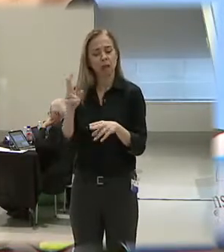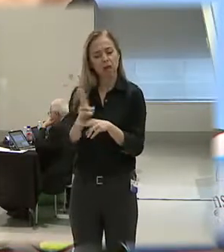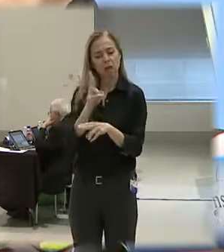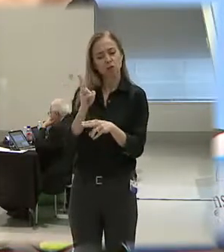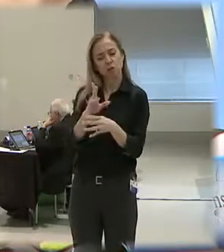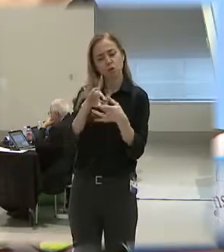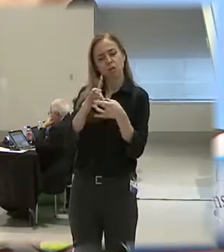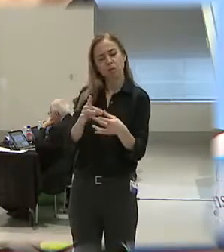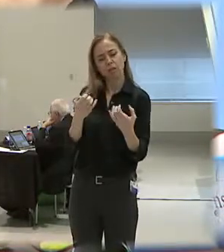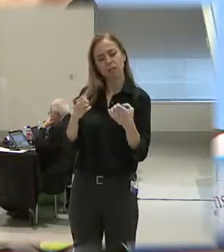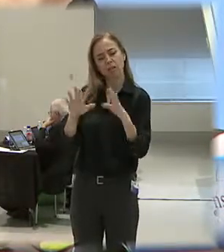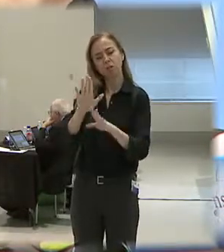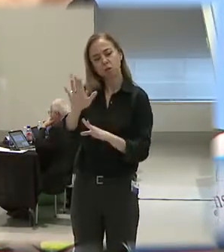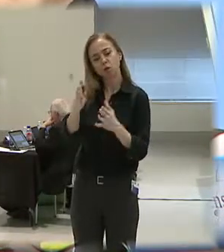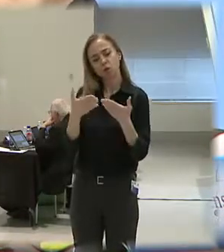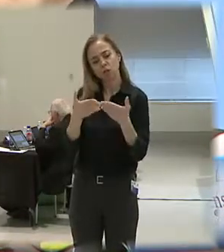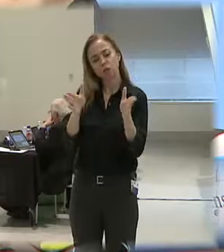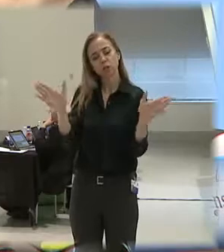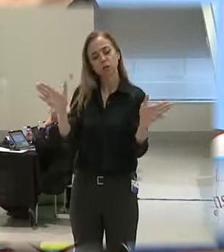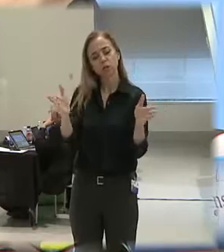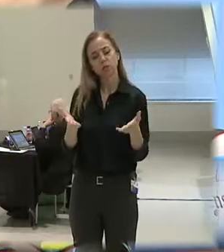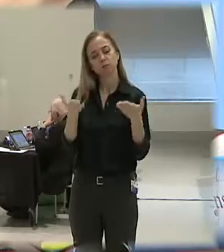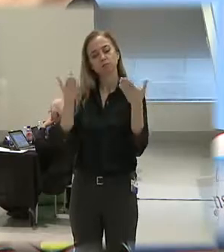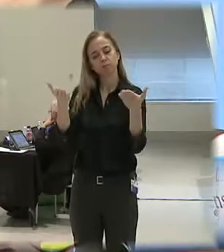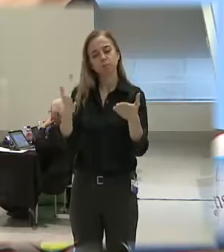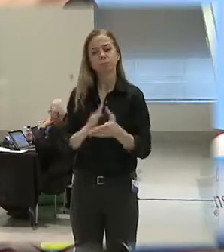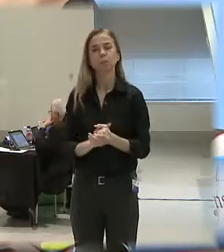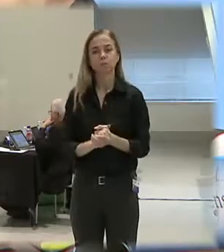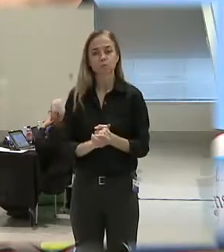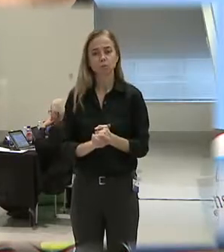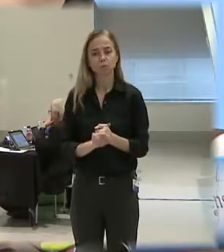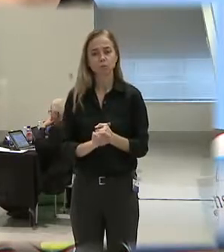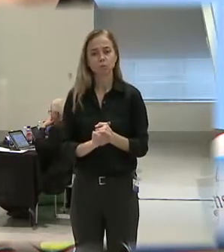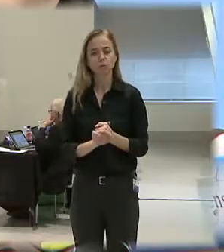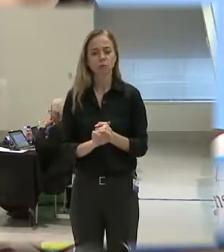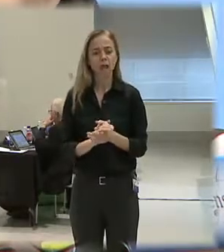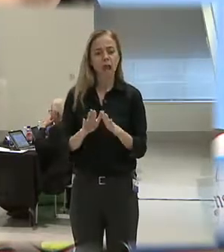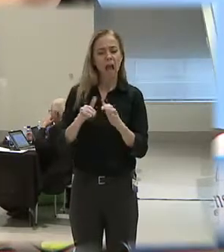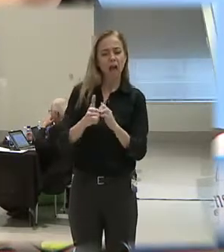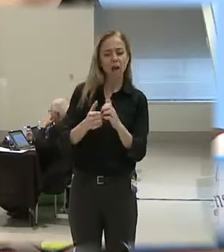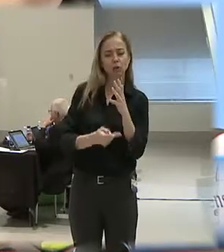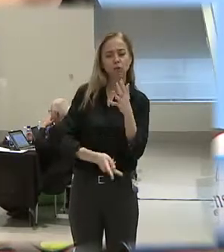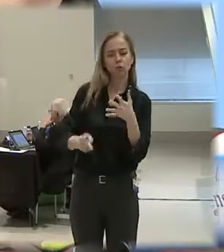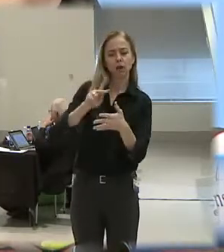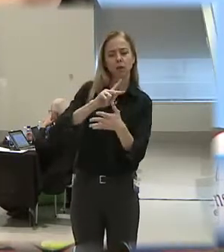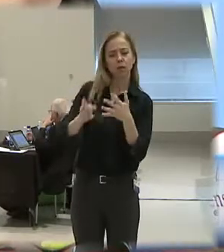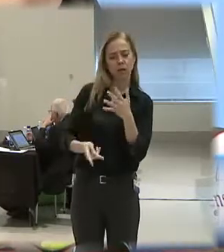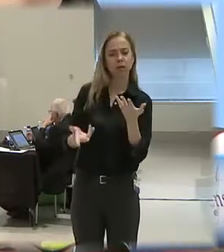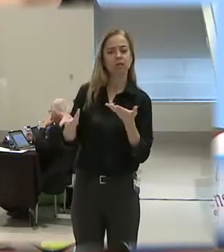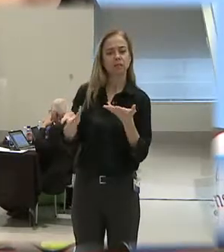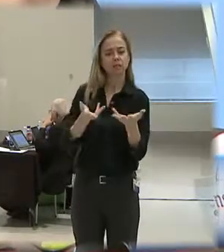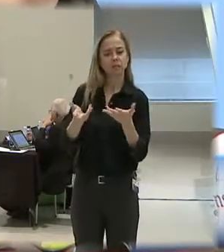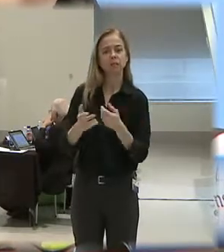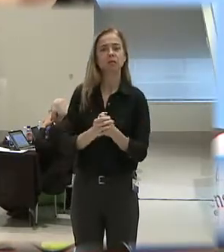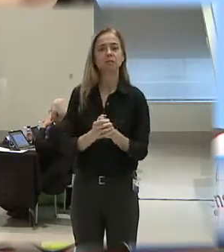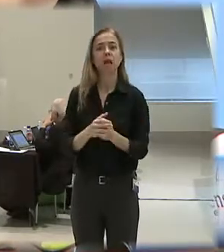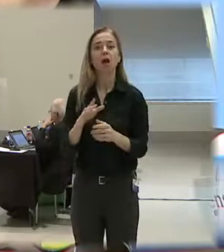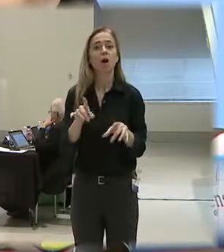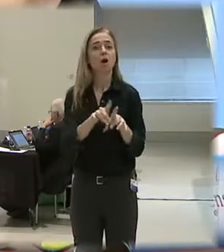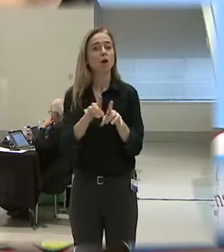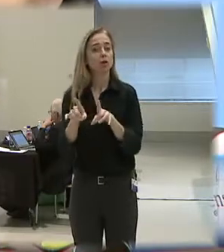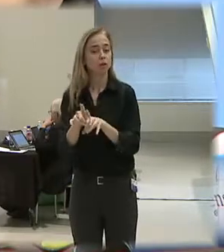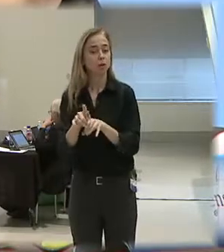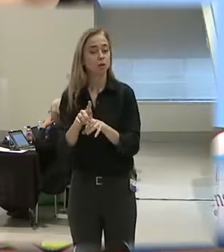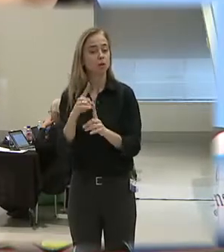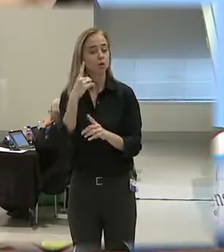of effort, and just your general response to where you want to prioritize that in the reforms that you seek. And then my question,